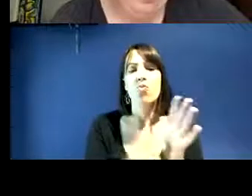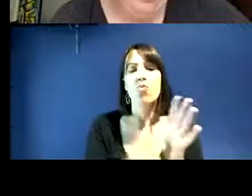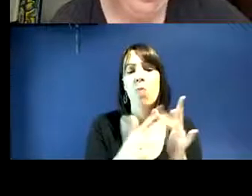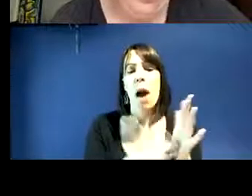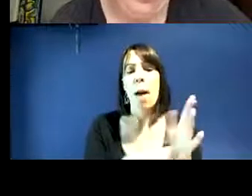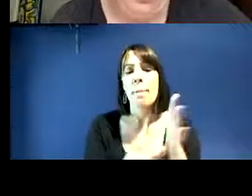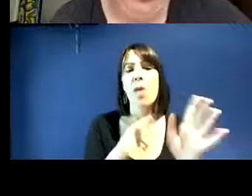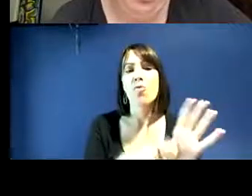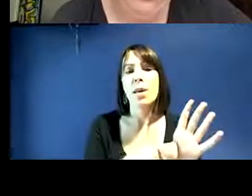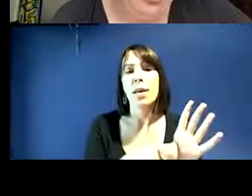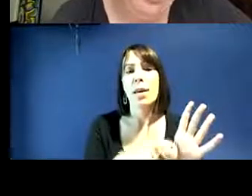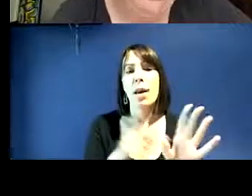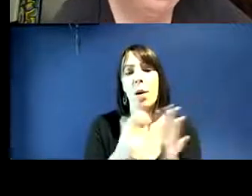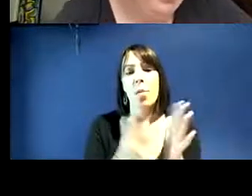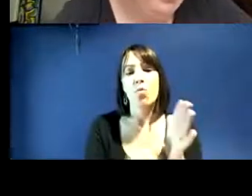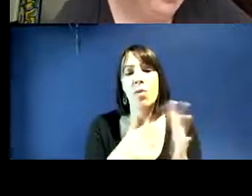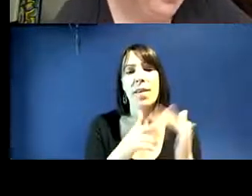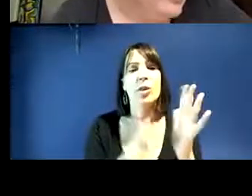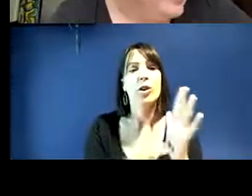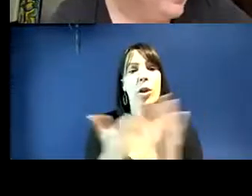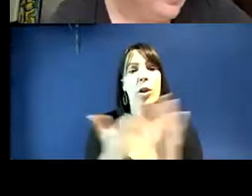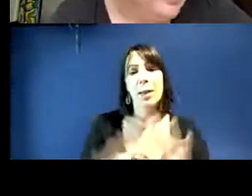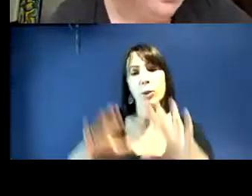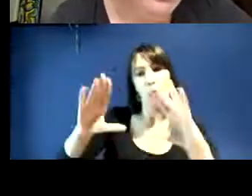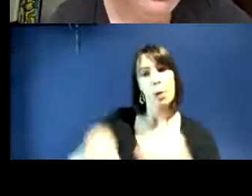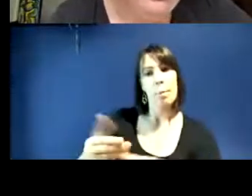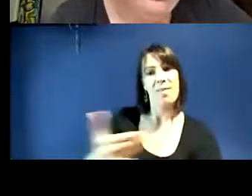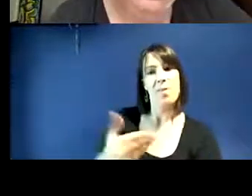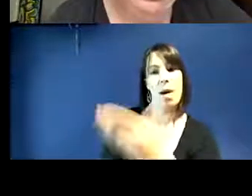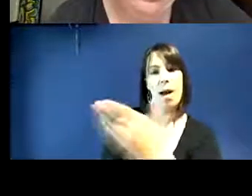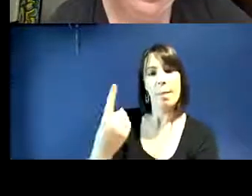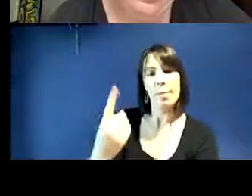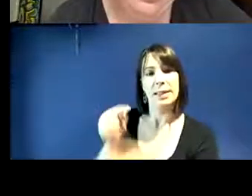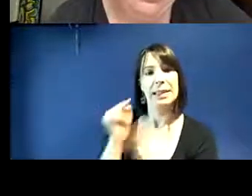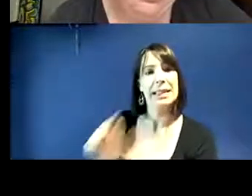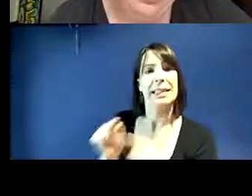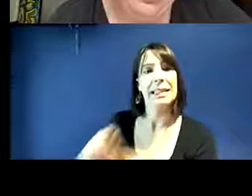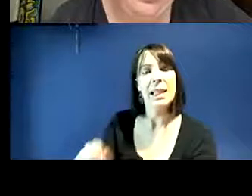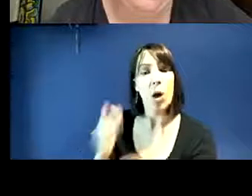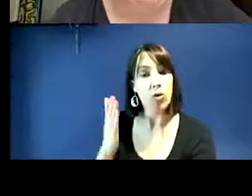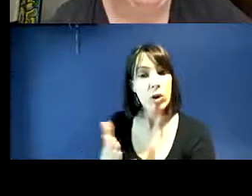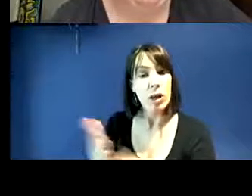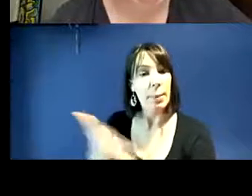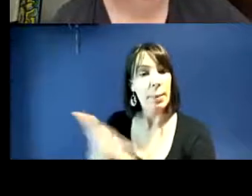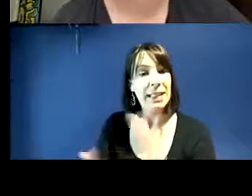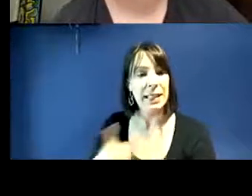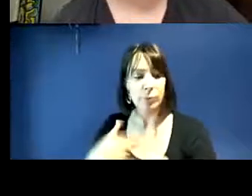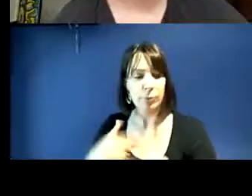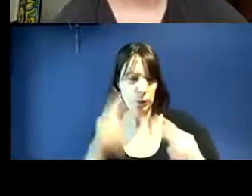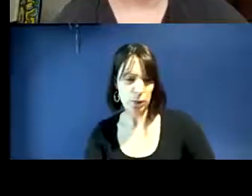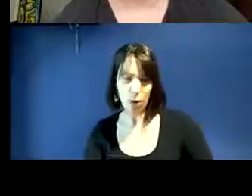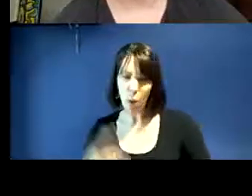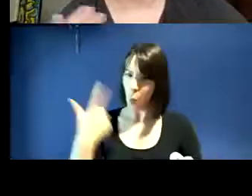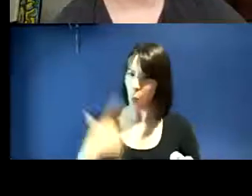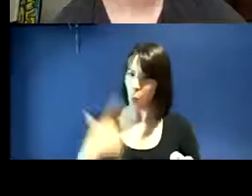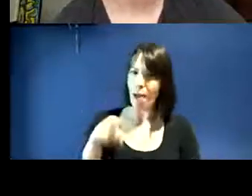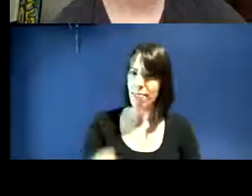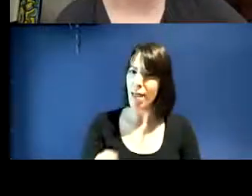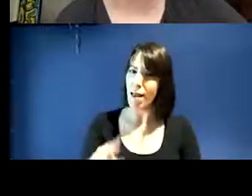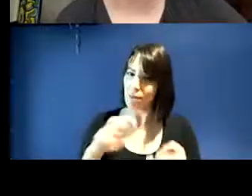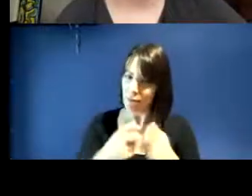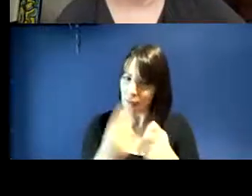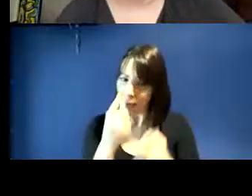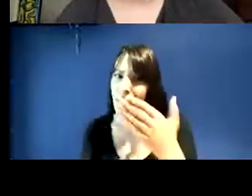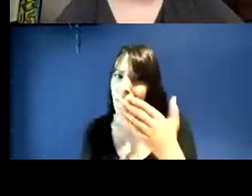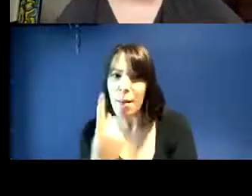really about understanding what drives violence against women with disabilities and addressing and eliminating those